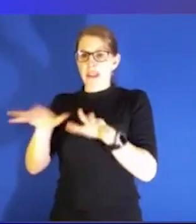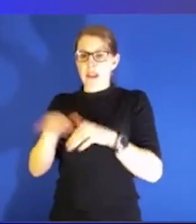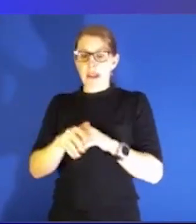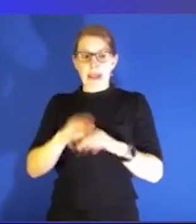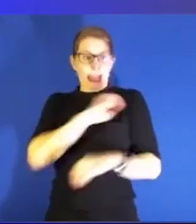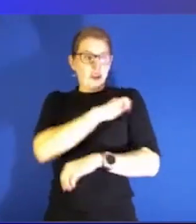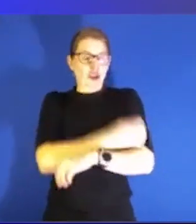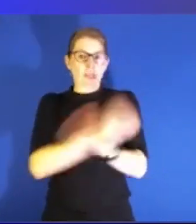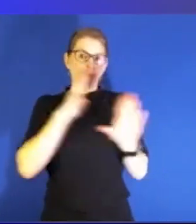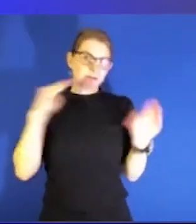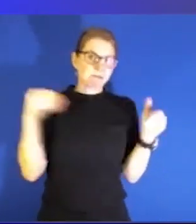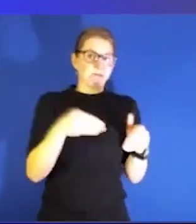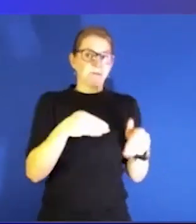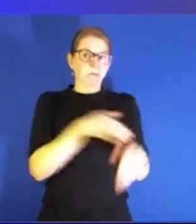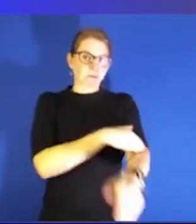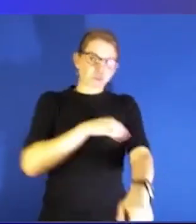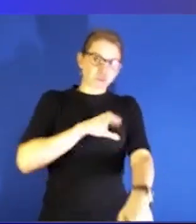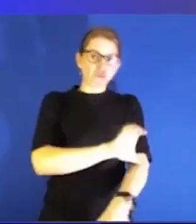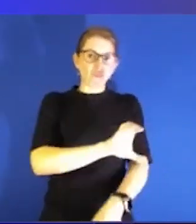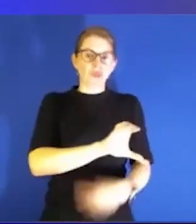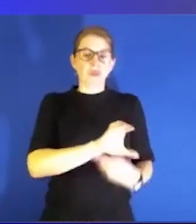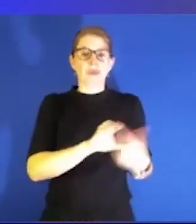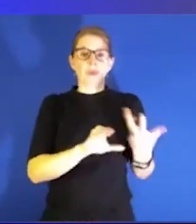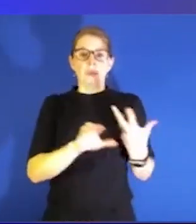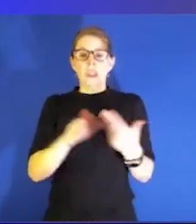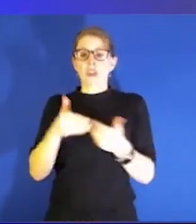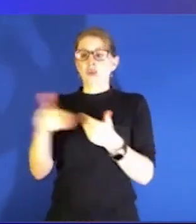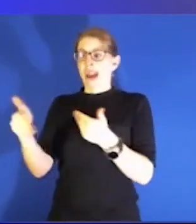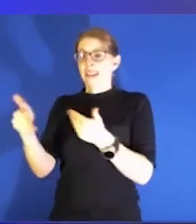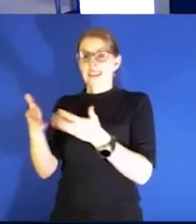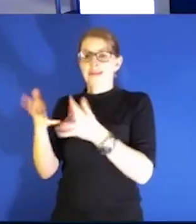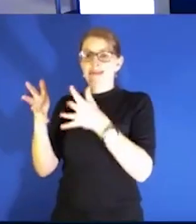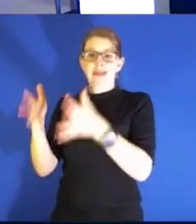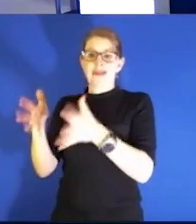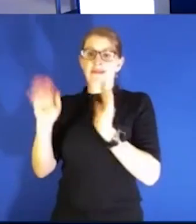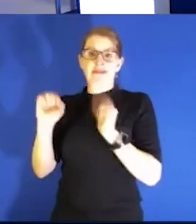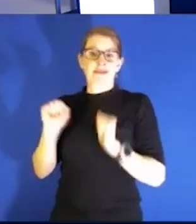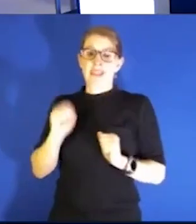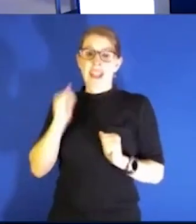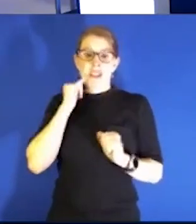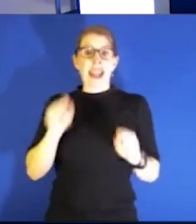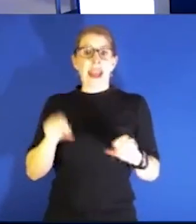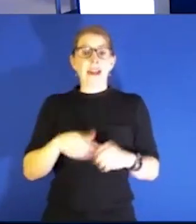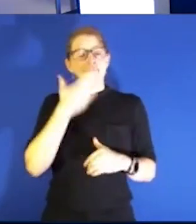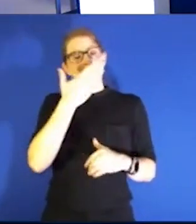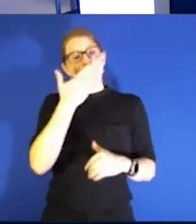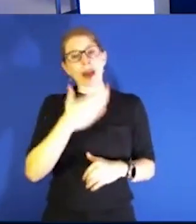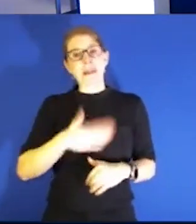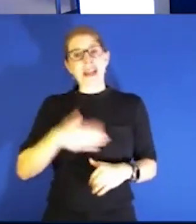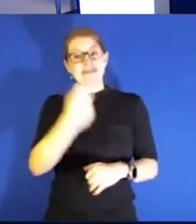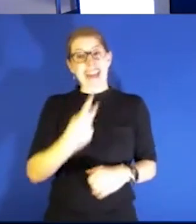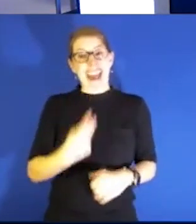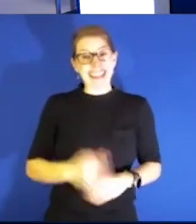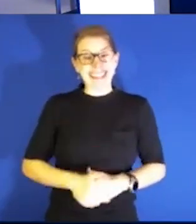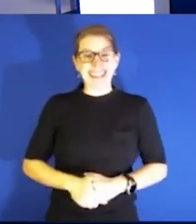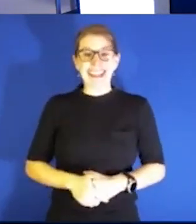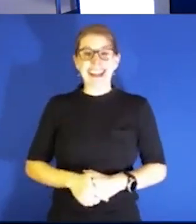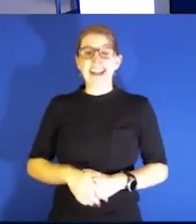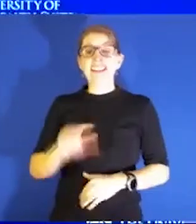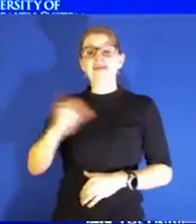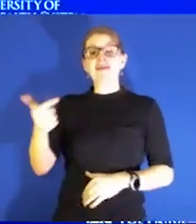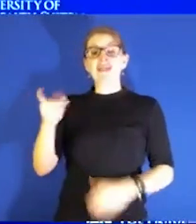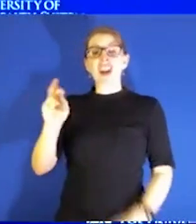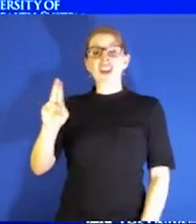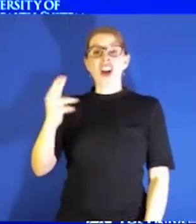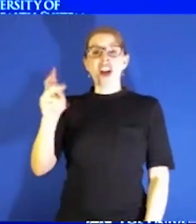and control and try and let the rest go if you can. Jamie, thank you so much. Please come back. Thank you. Dr. Hawkinson, final thoughts today.